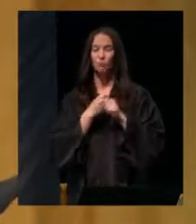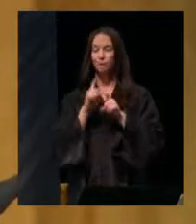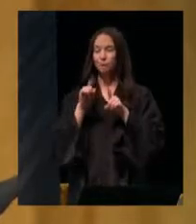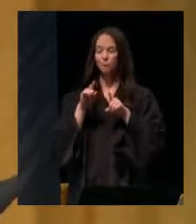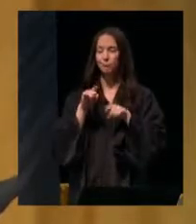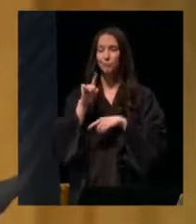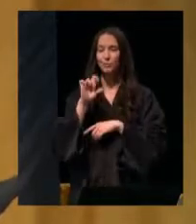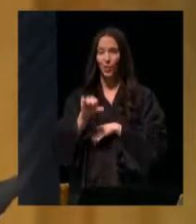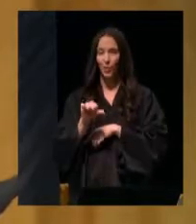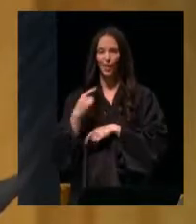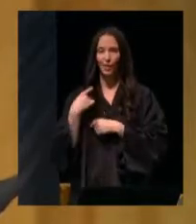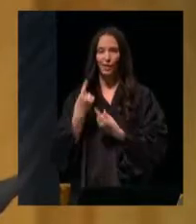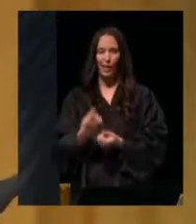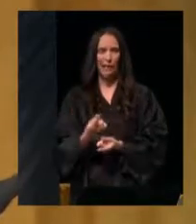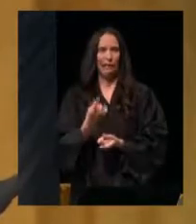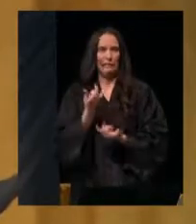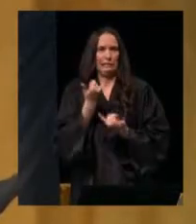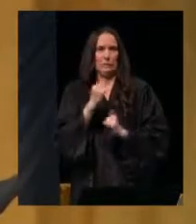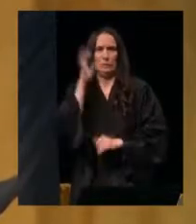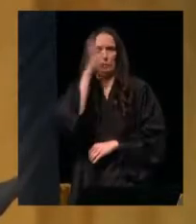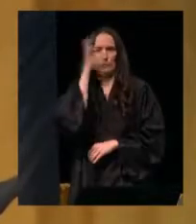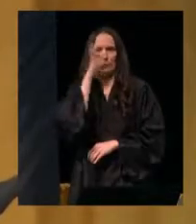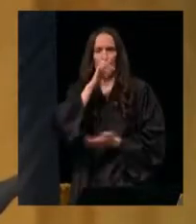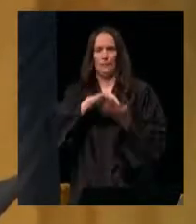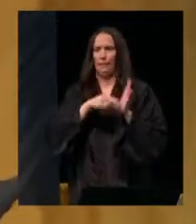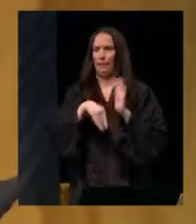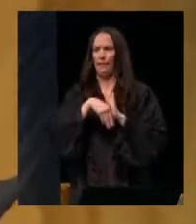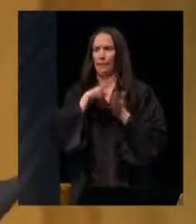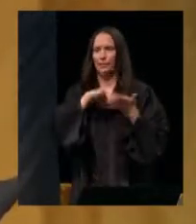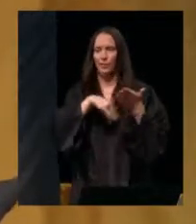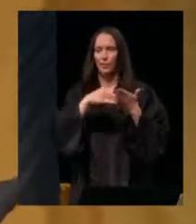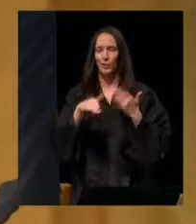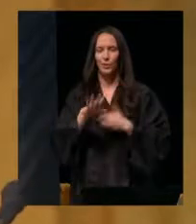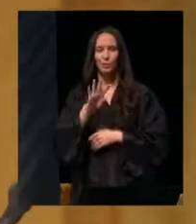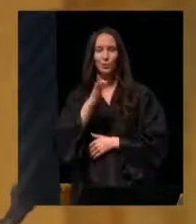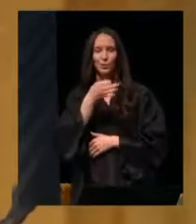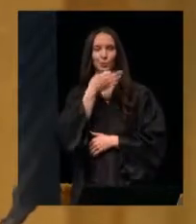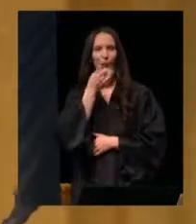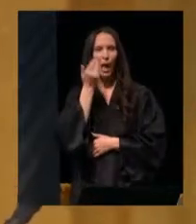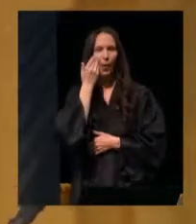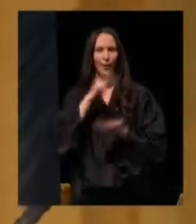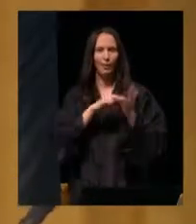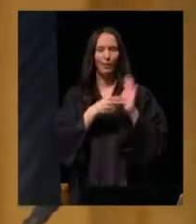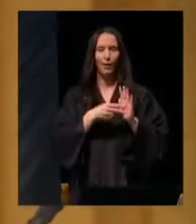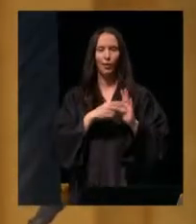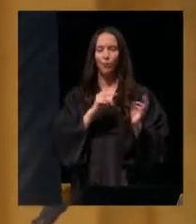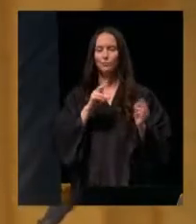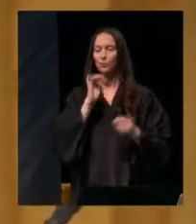yet to learn the bell schedule, and just when I think I have it figured out, psych, it's Wednesday.